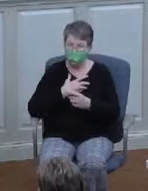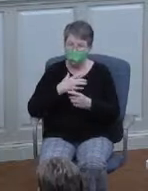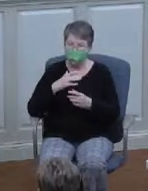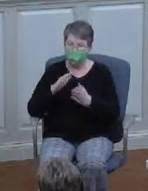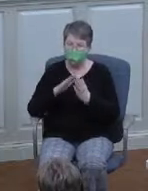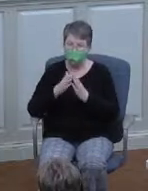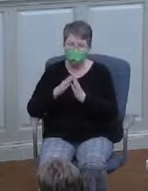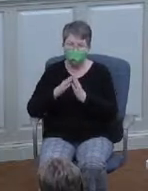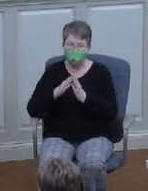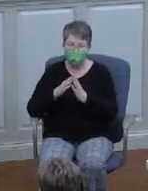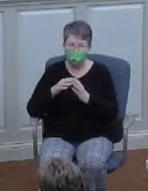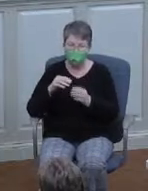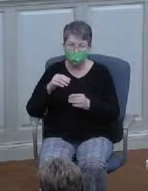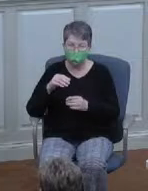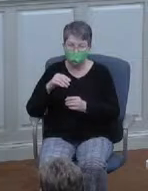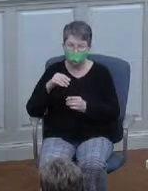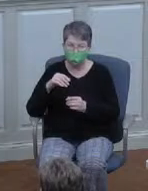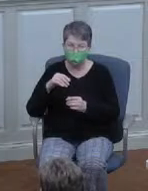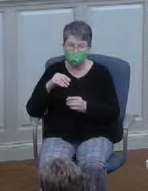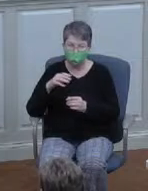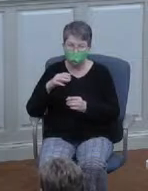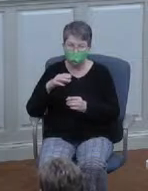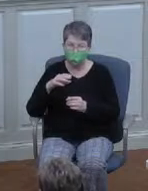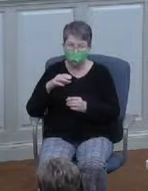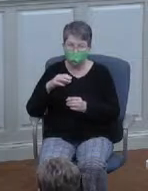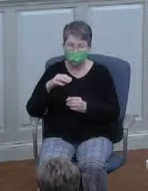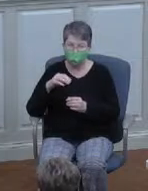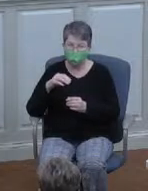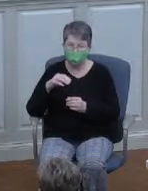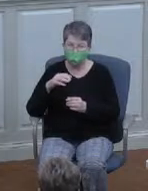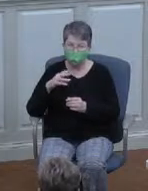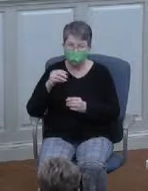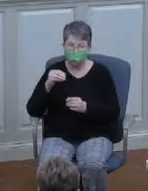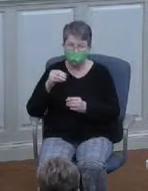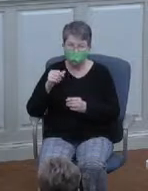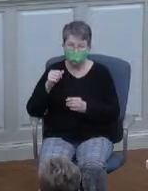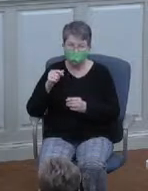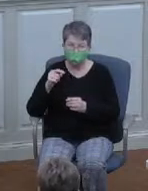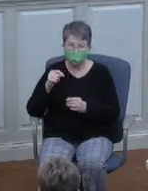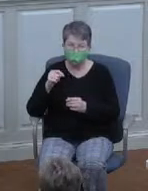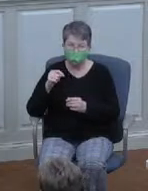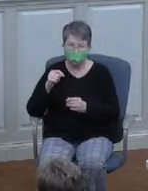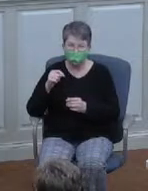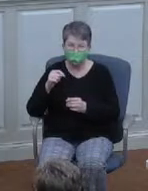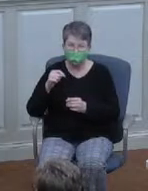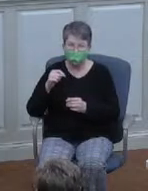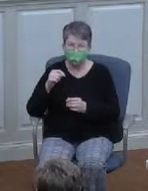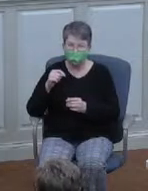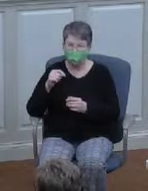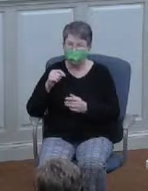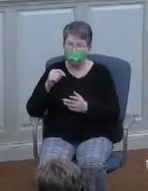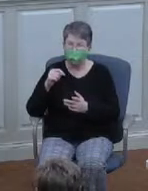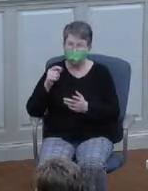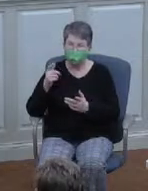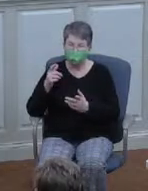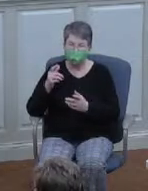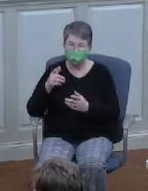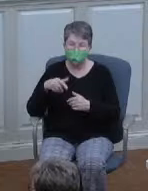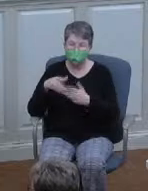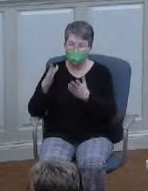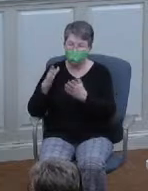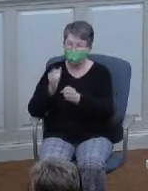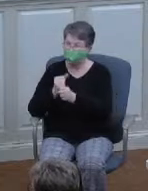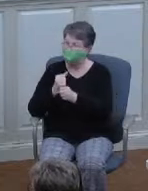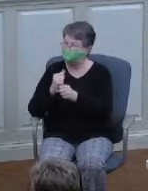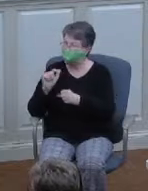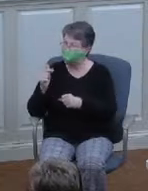lady. I don't know about that, but Yeah. You can make that general assumption. Motion made. Is there a second?